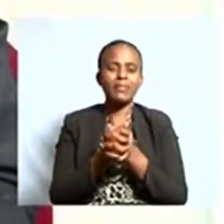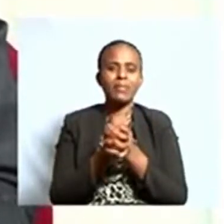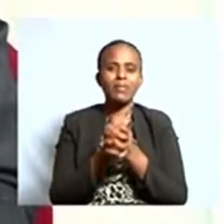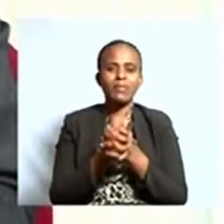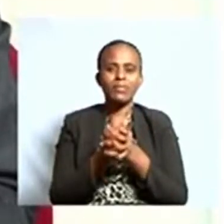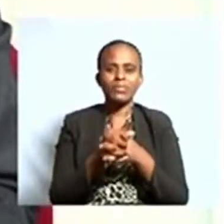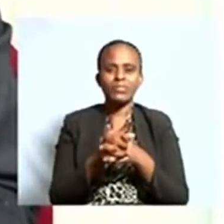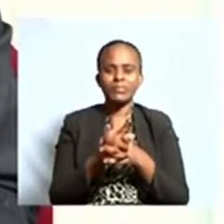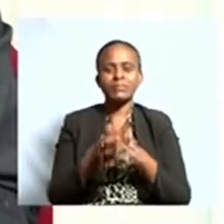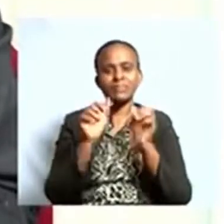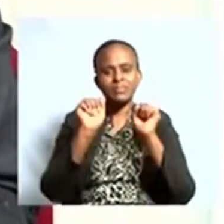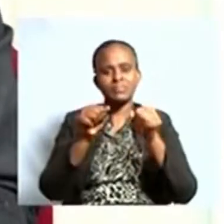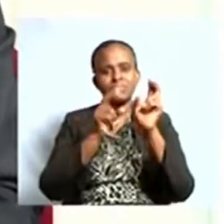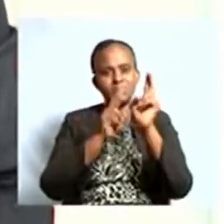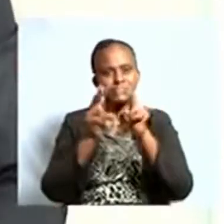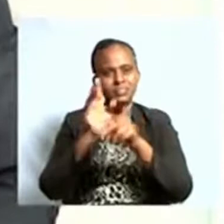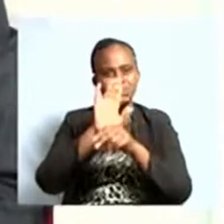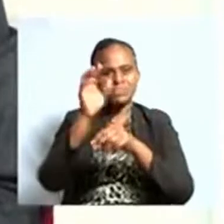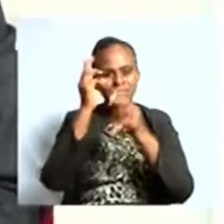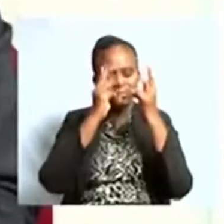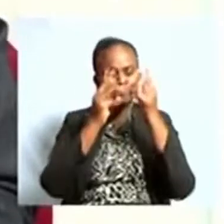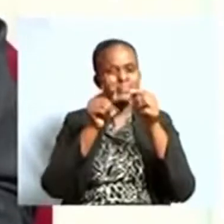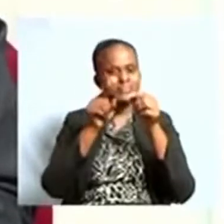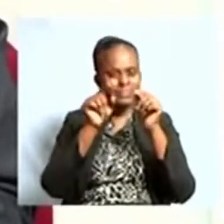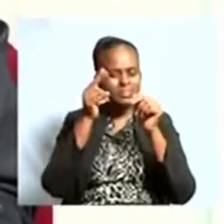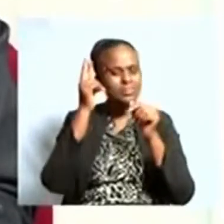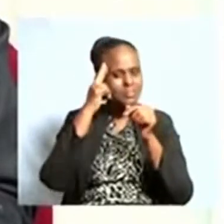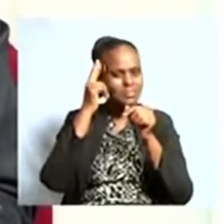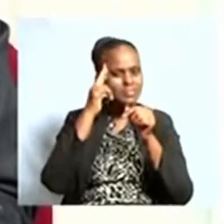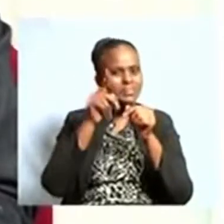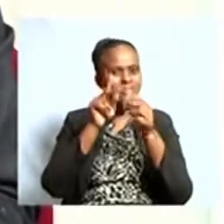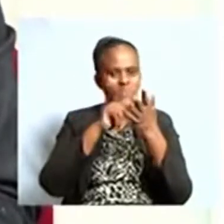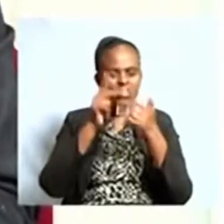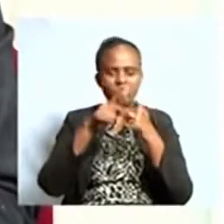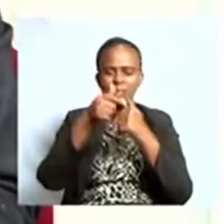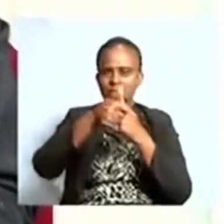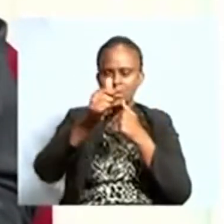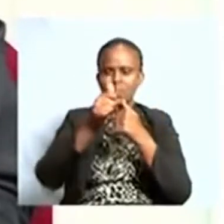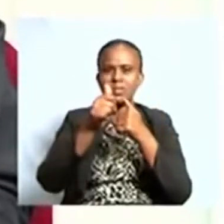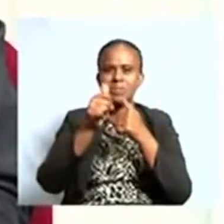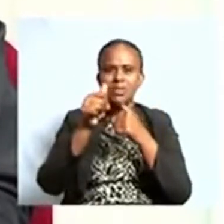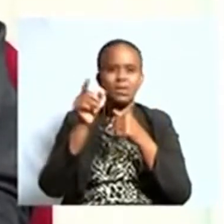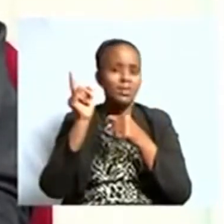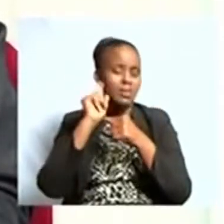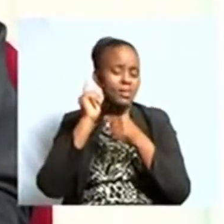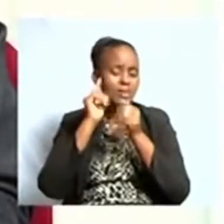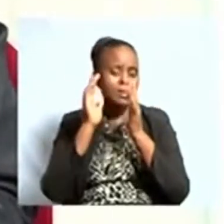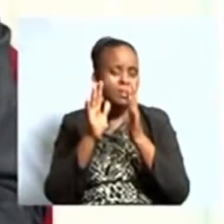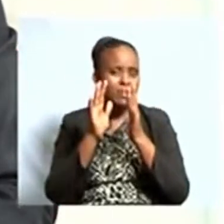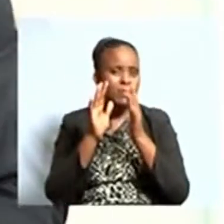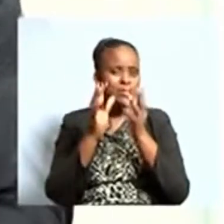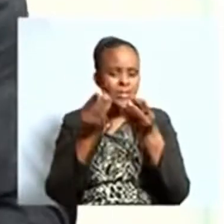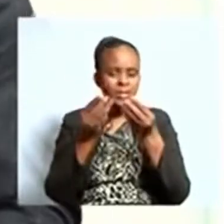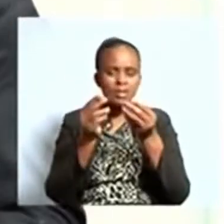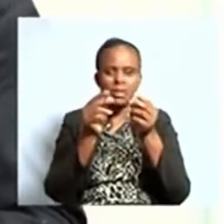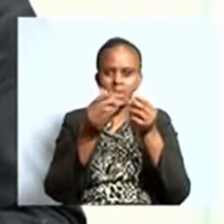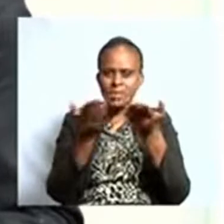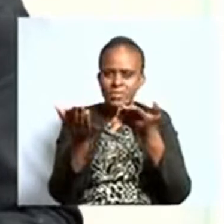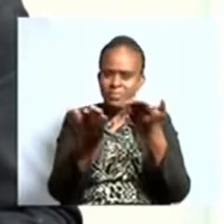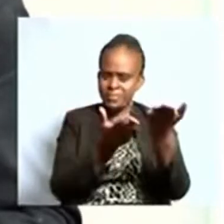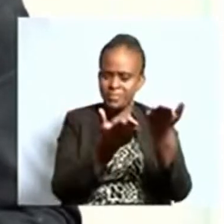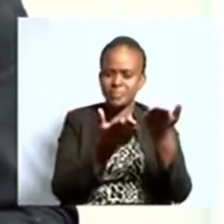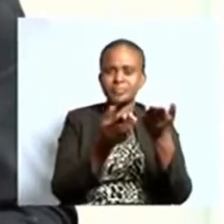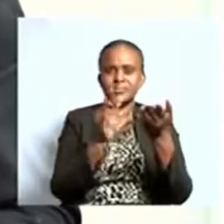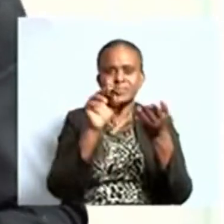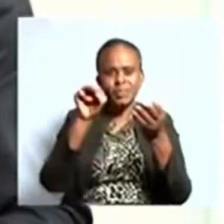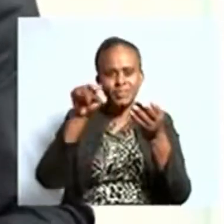can respond to your concern. Remember, it is an interactive program where you, our viewers and our listeners, are able to give us feedback. You're live on MP's Diary.